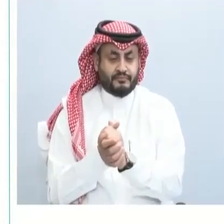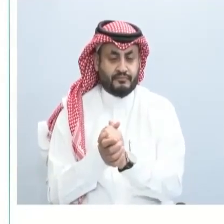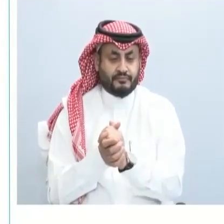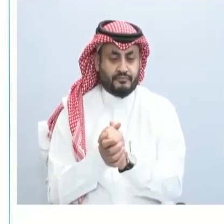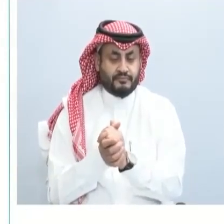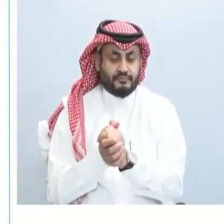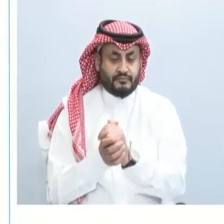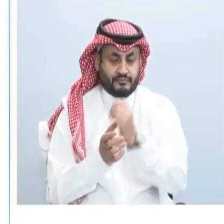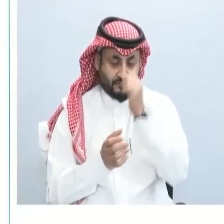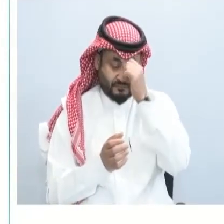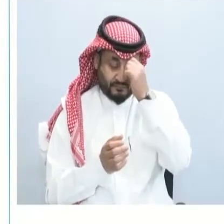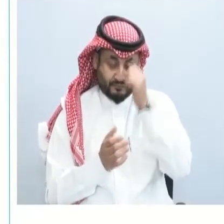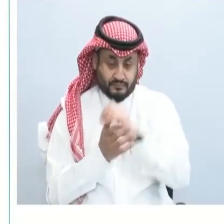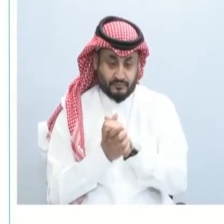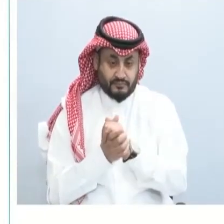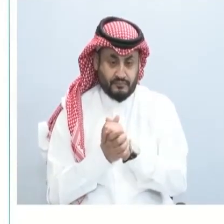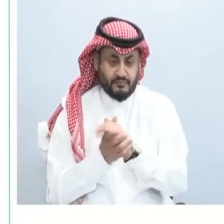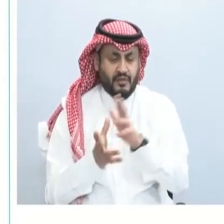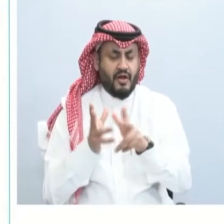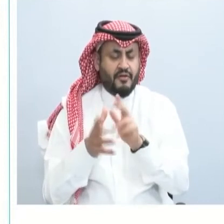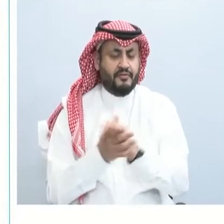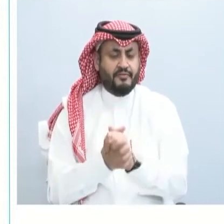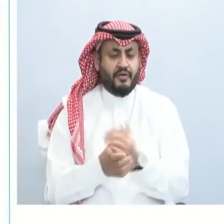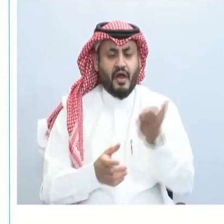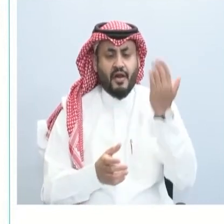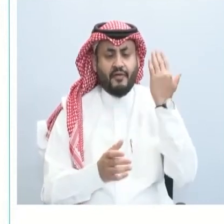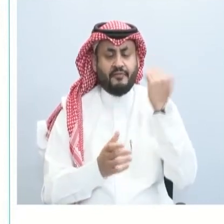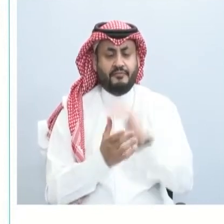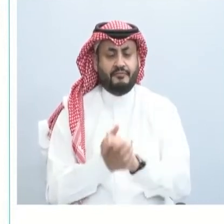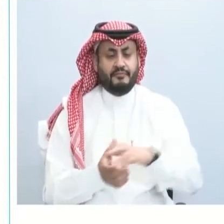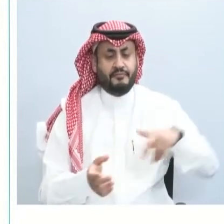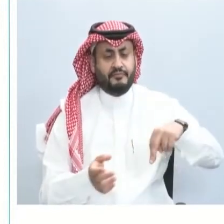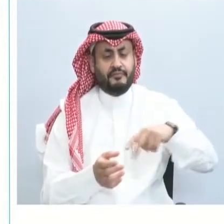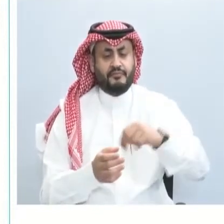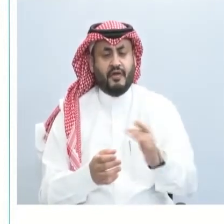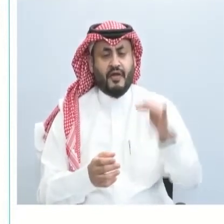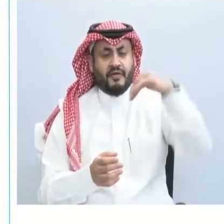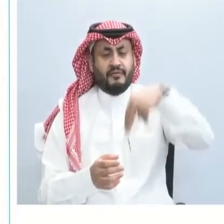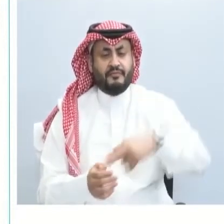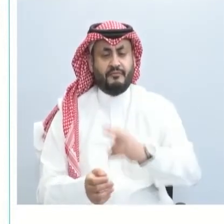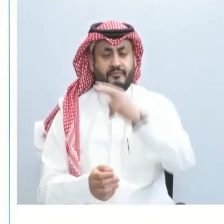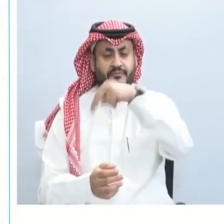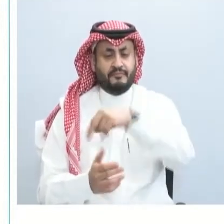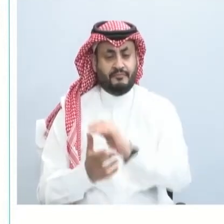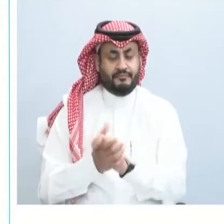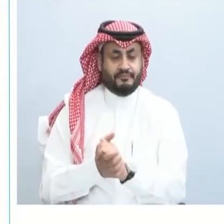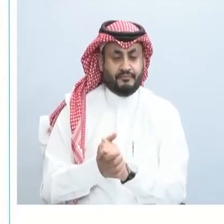So, Muhammad says, yesterday we went to an adventure